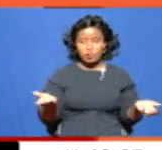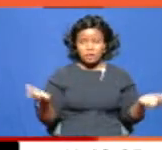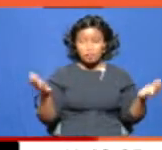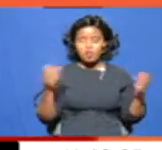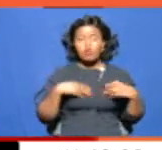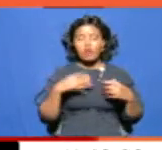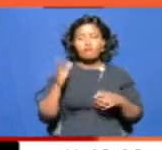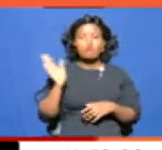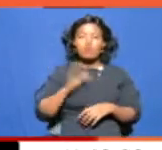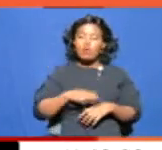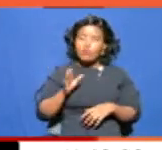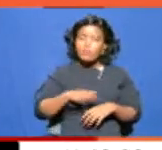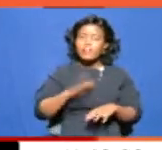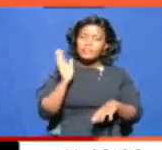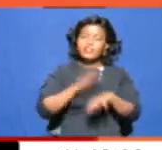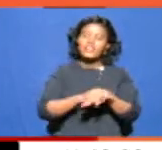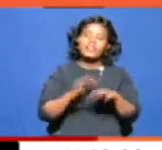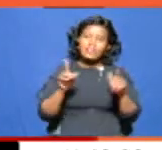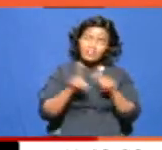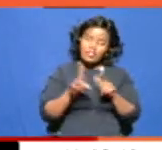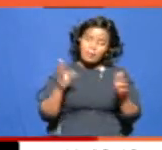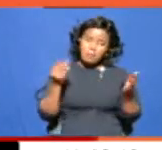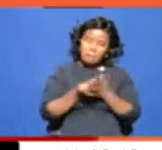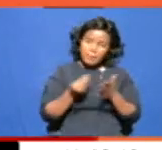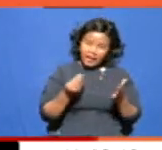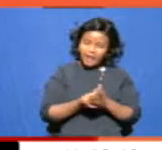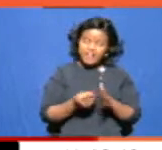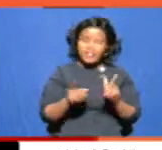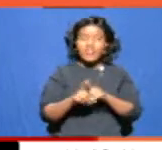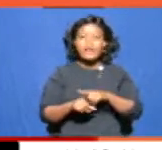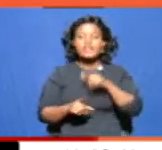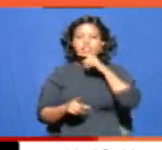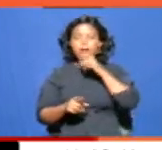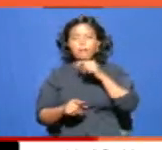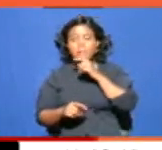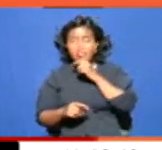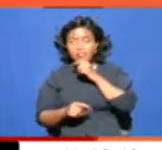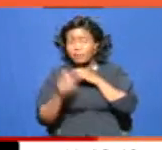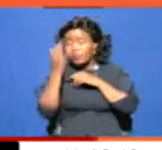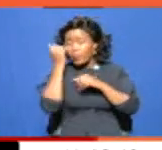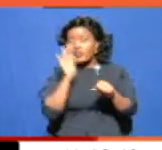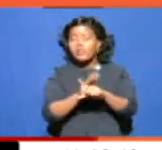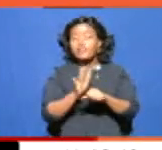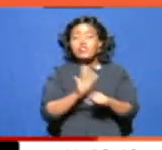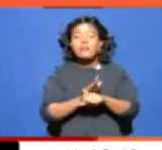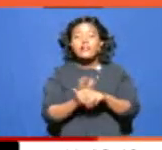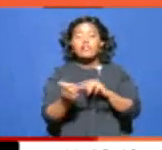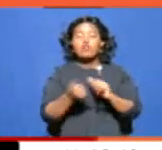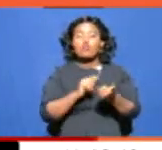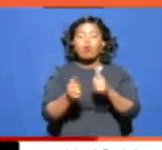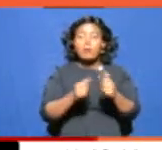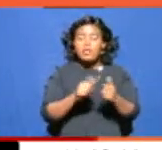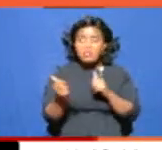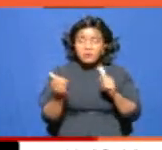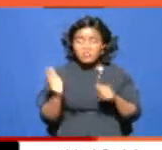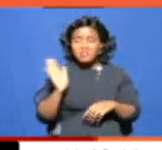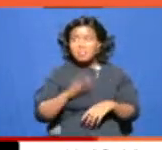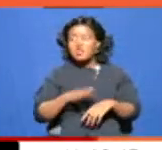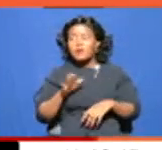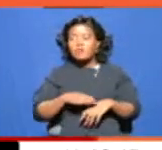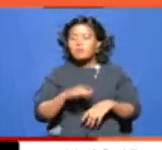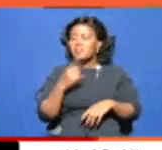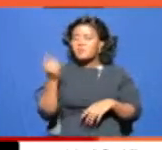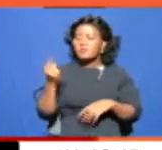receiving the same prize money as their male counterparts. Because you see, in most competitions, the women are just given a thank